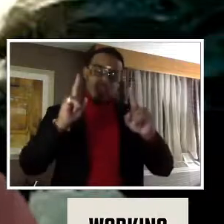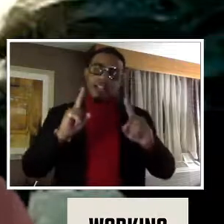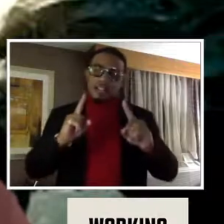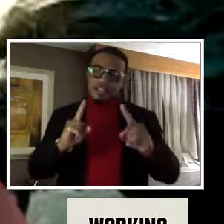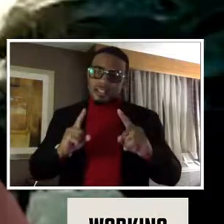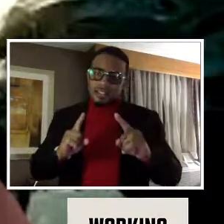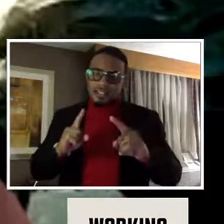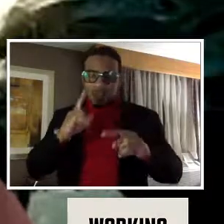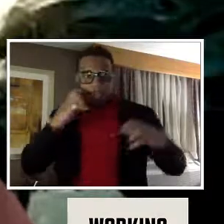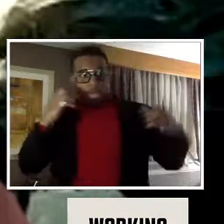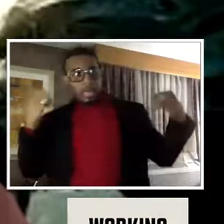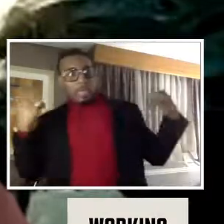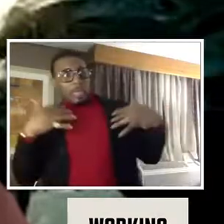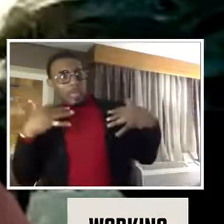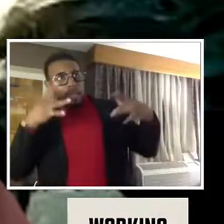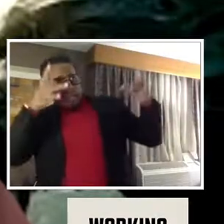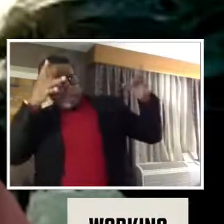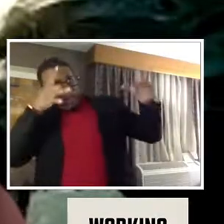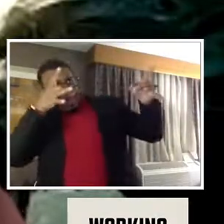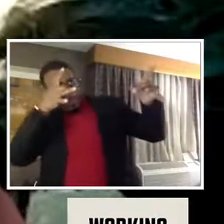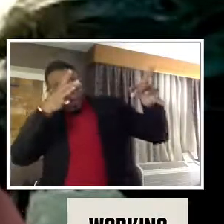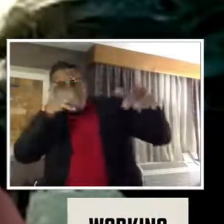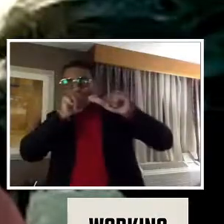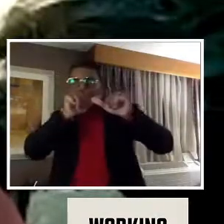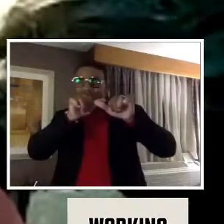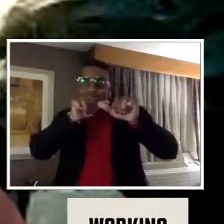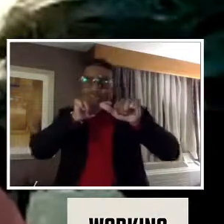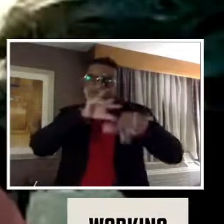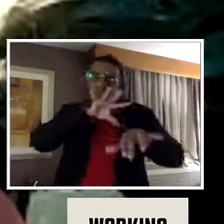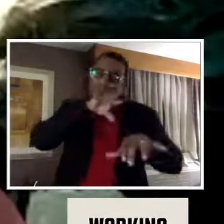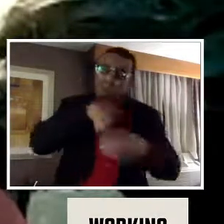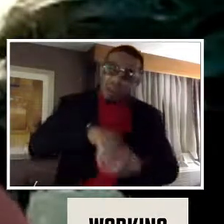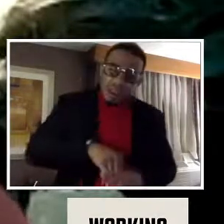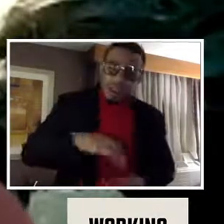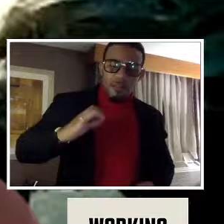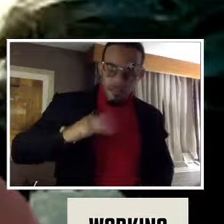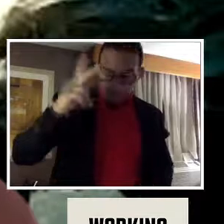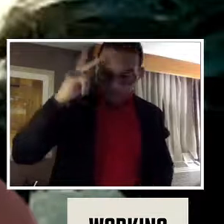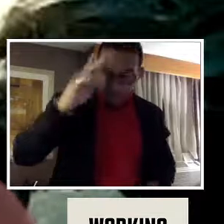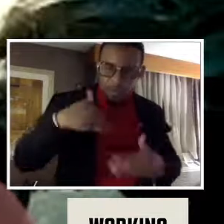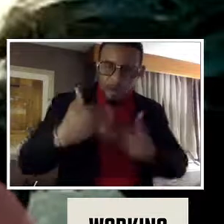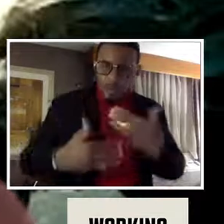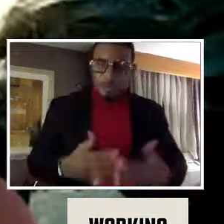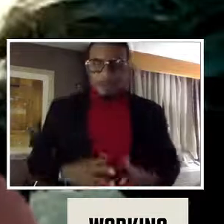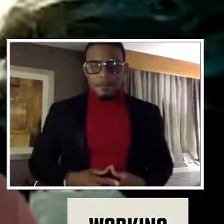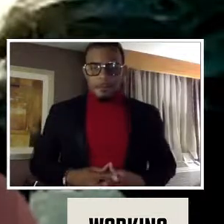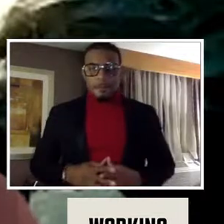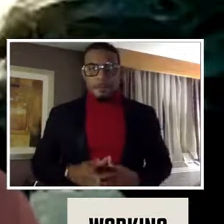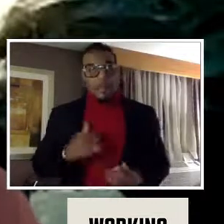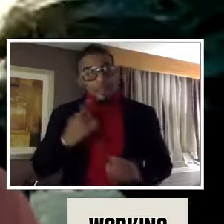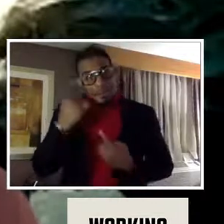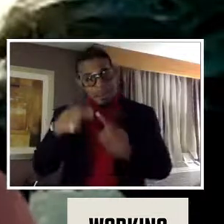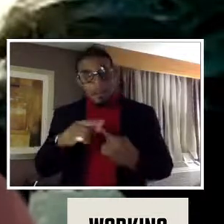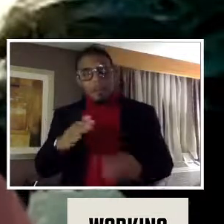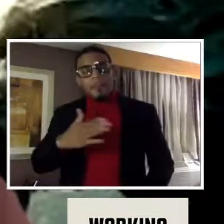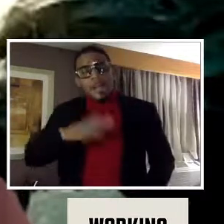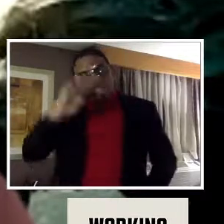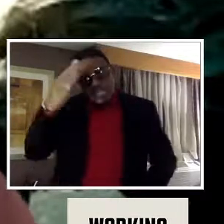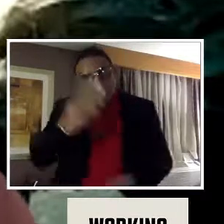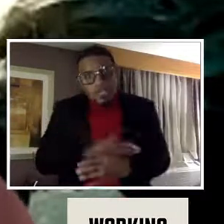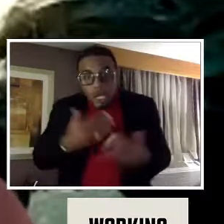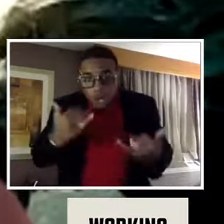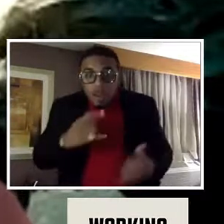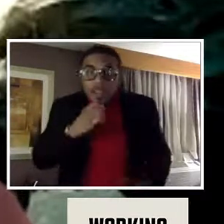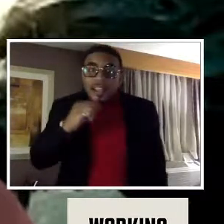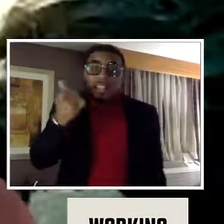the xenophobia and the hate that continues to be a part of our political process. I'm thinking about my son who's